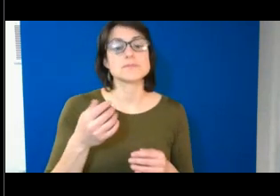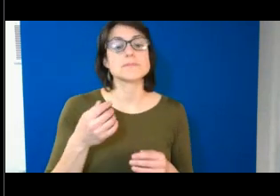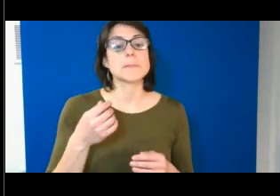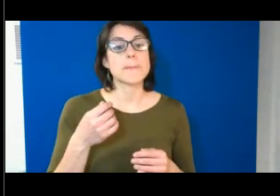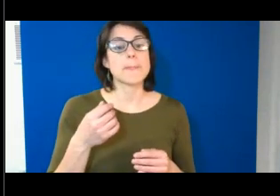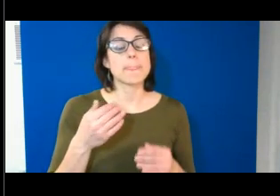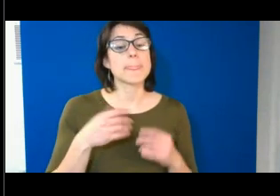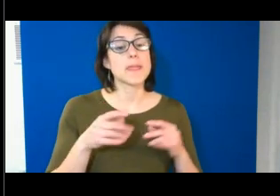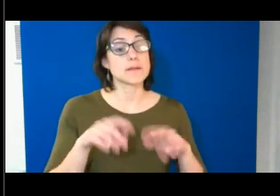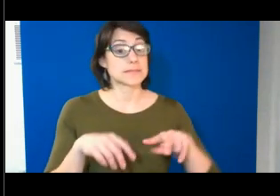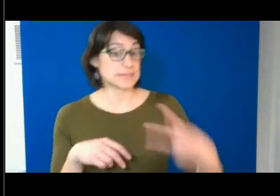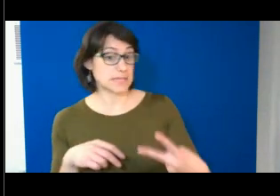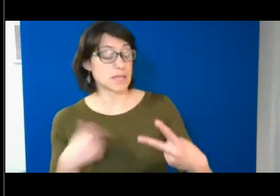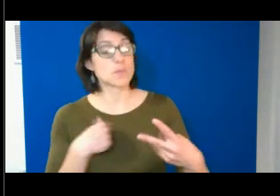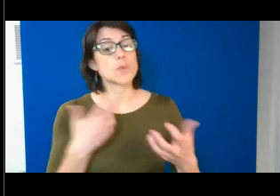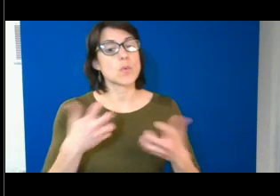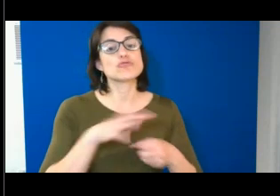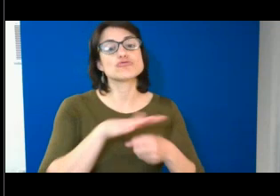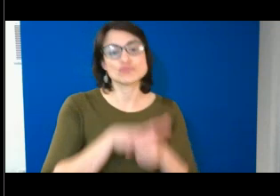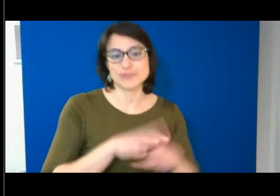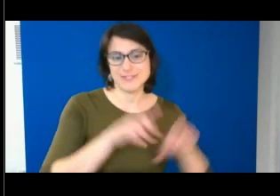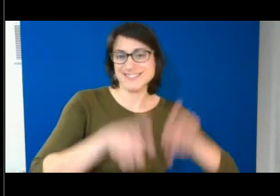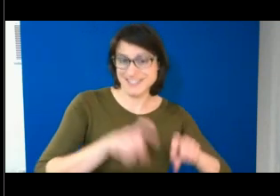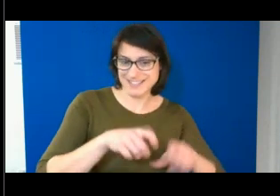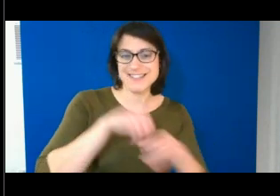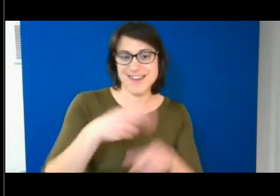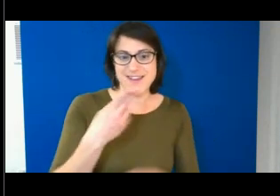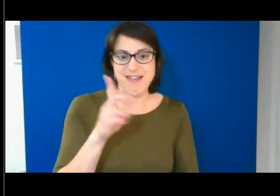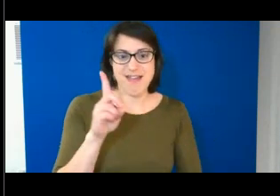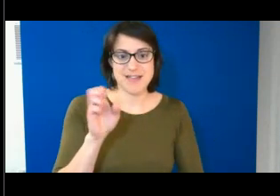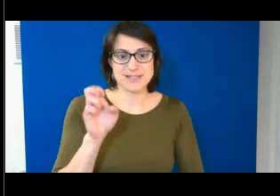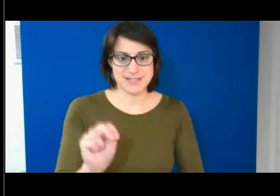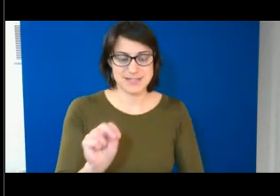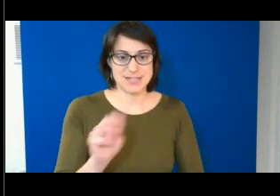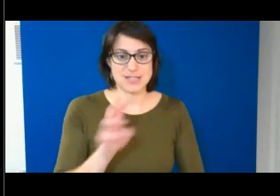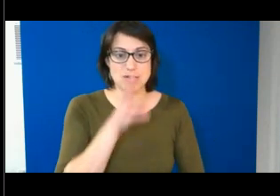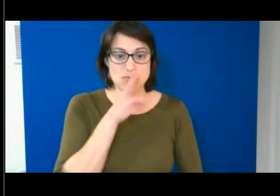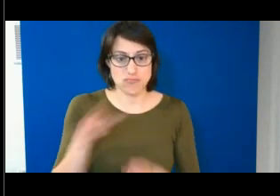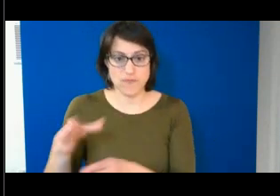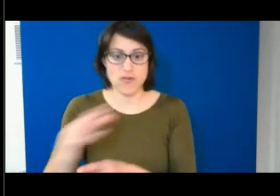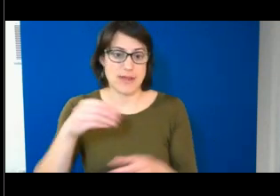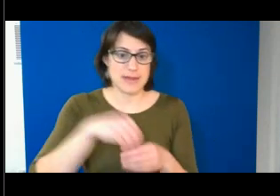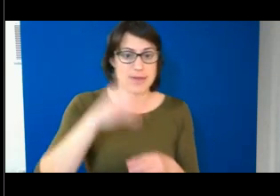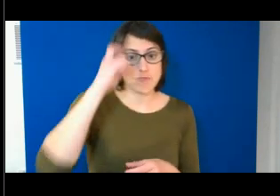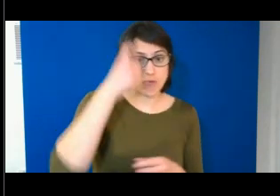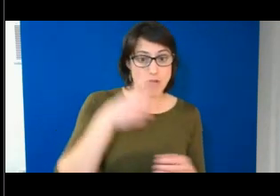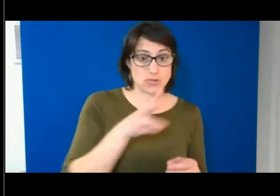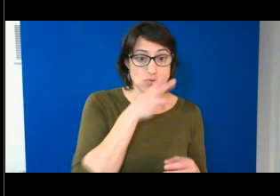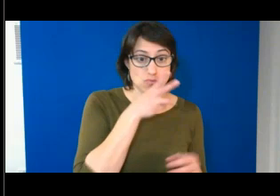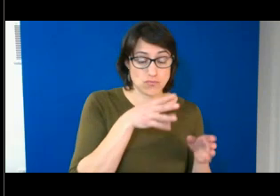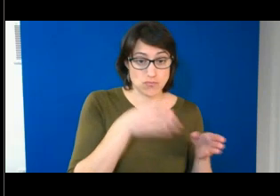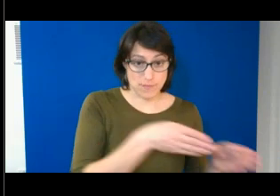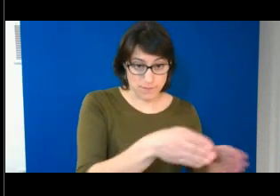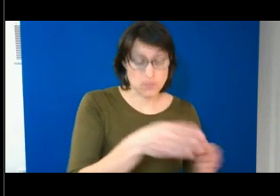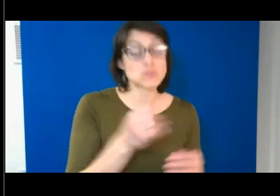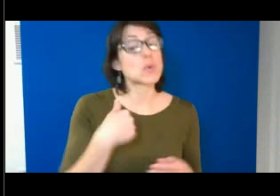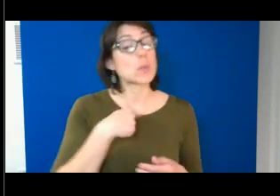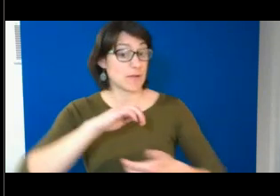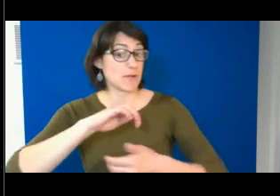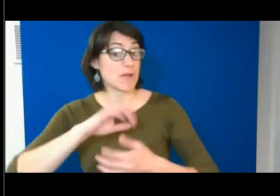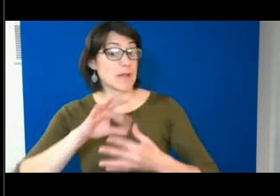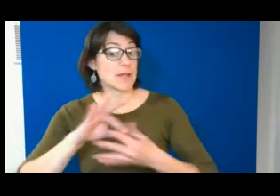we want to stress test in the Hudson River and also the Bronx River. The third part is actually we collaborating with